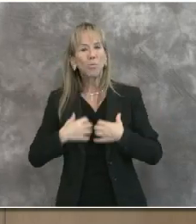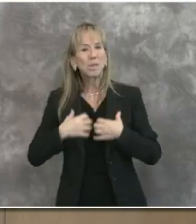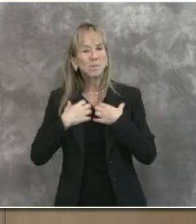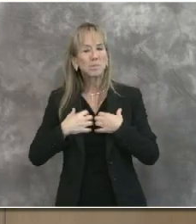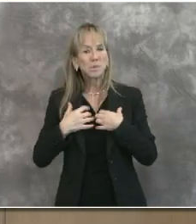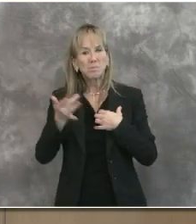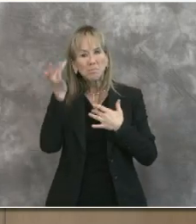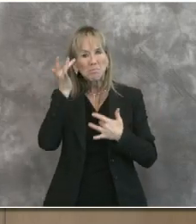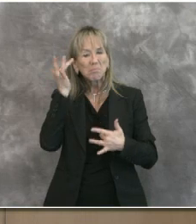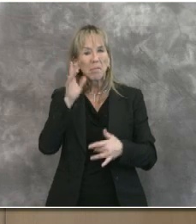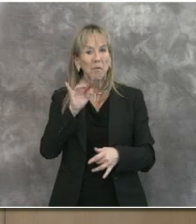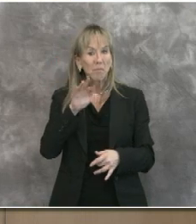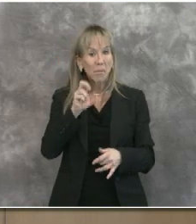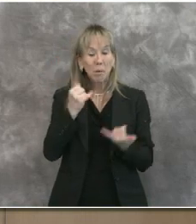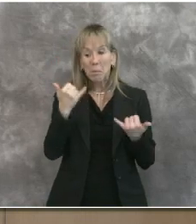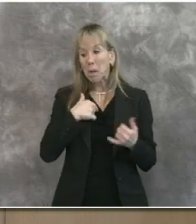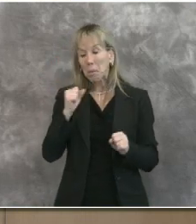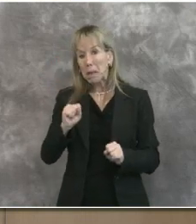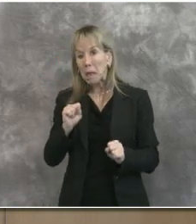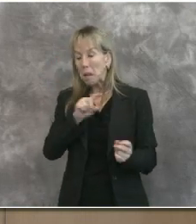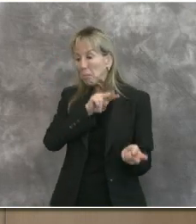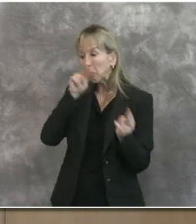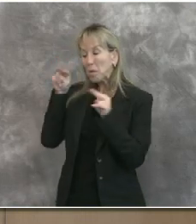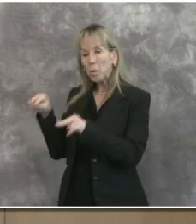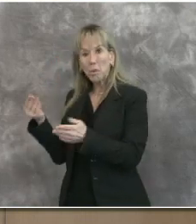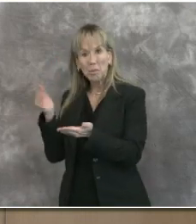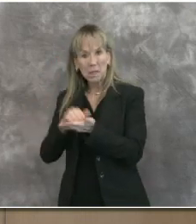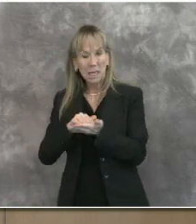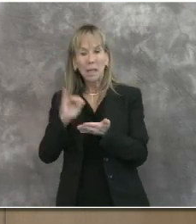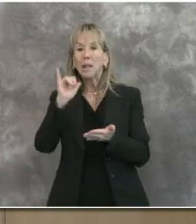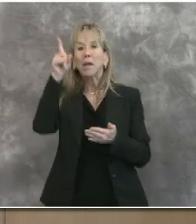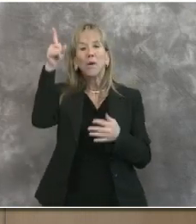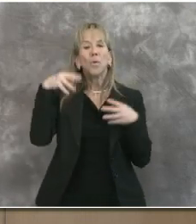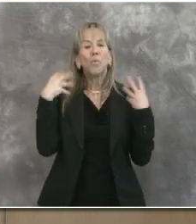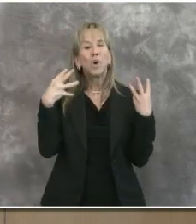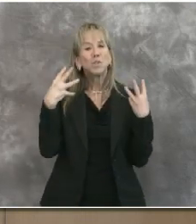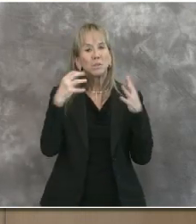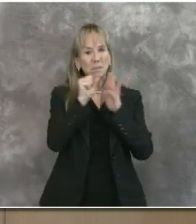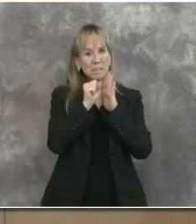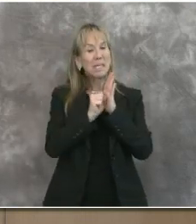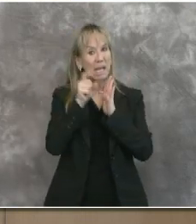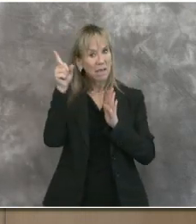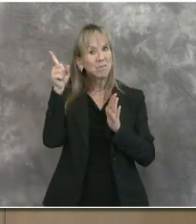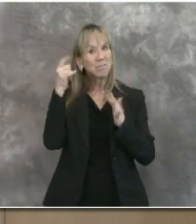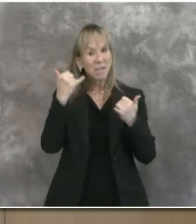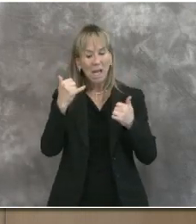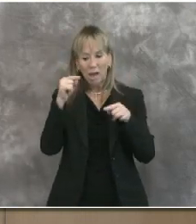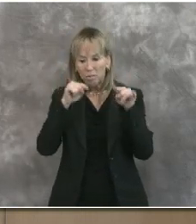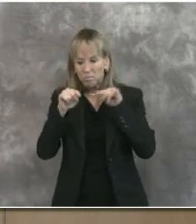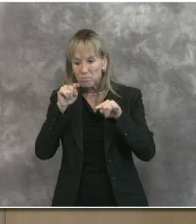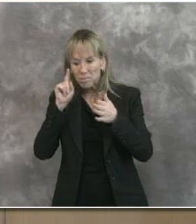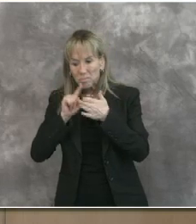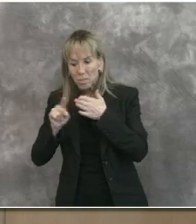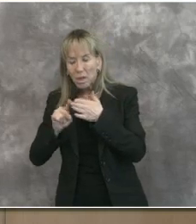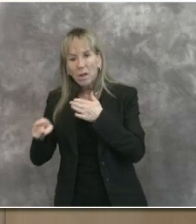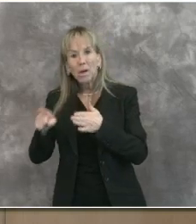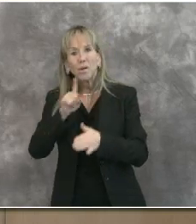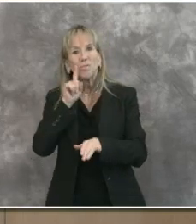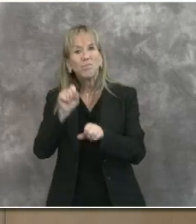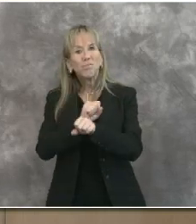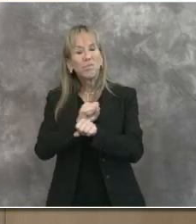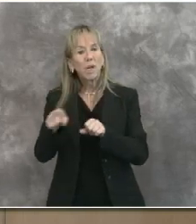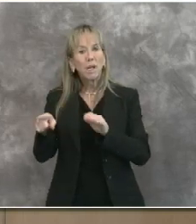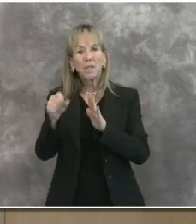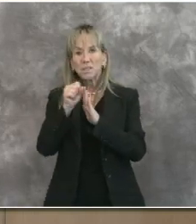that we can go back and look at, as was done in Washington State. And they determined that the virus was actually there earlier